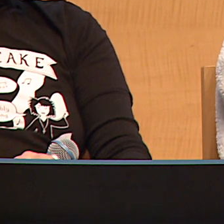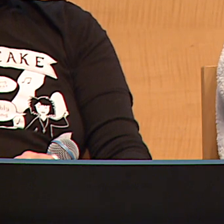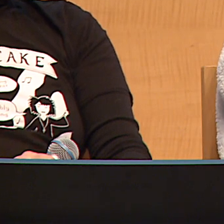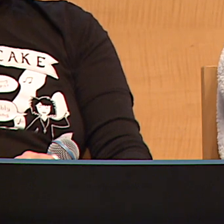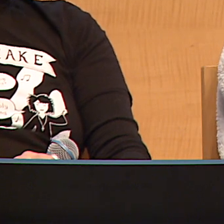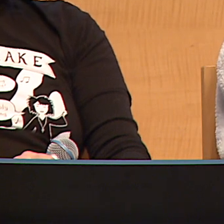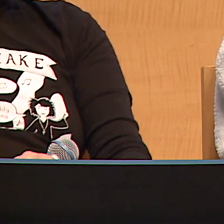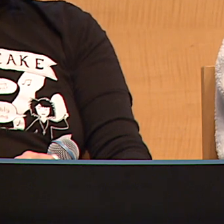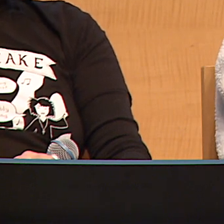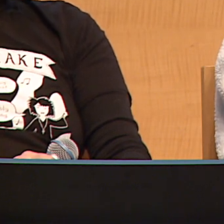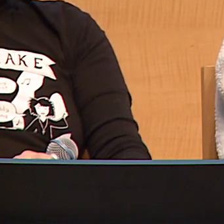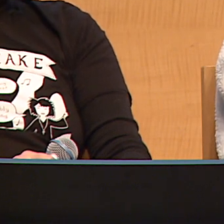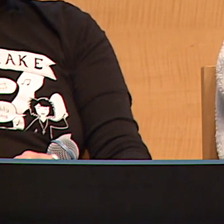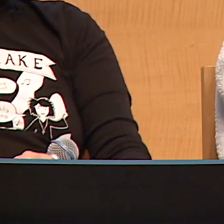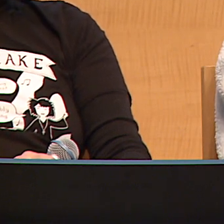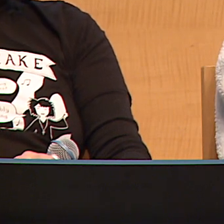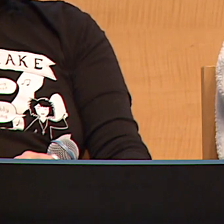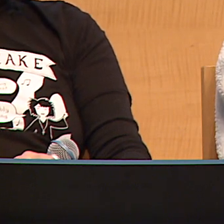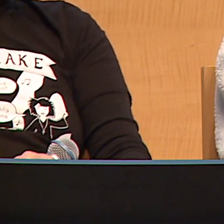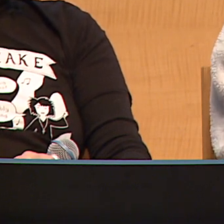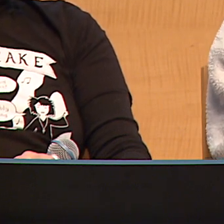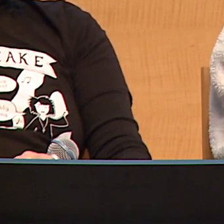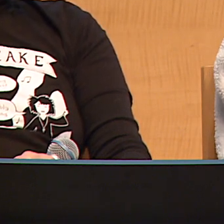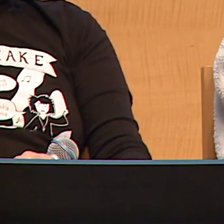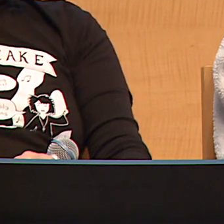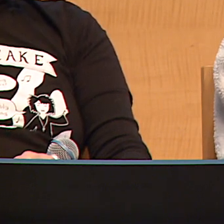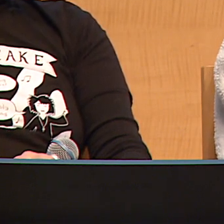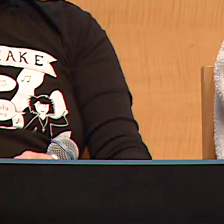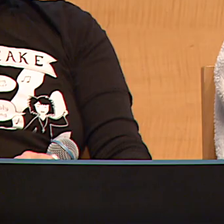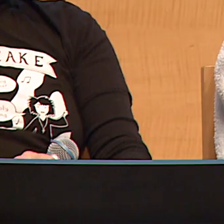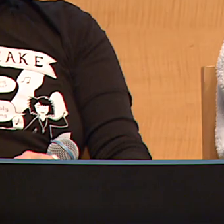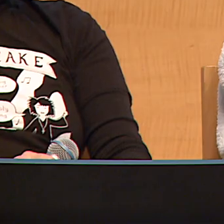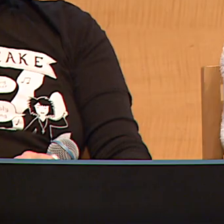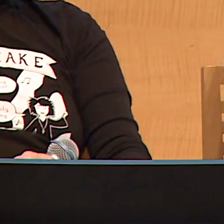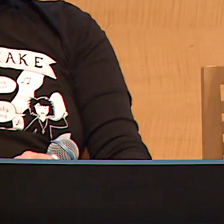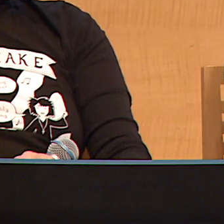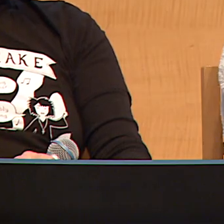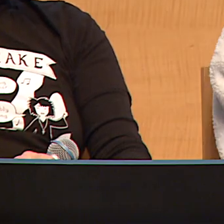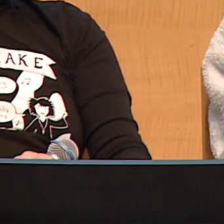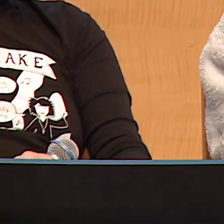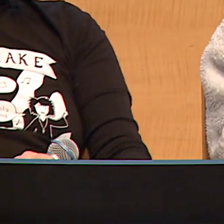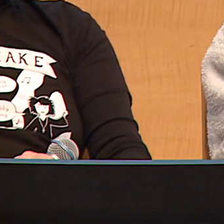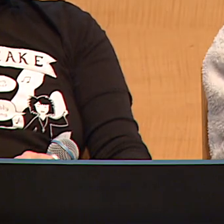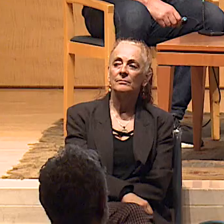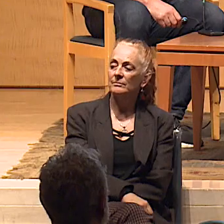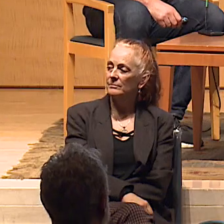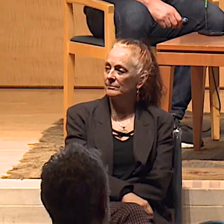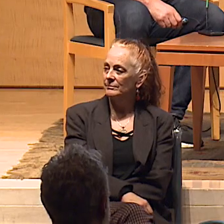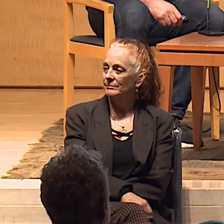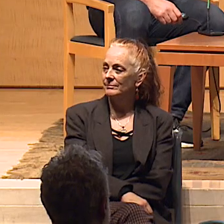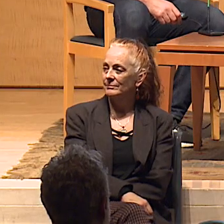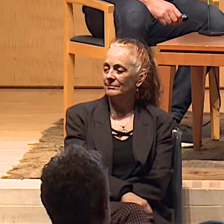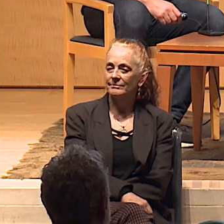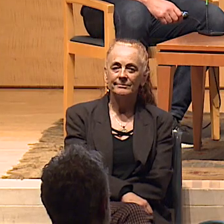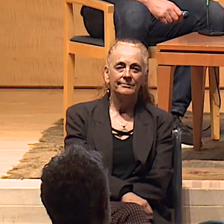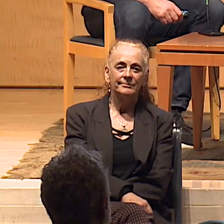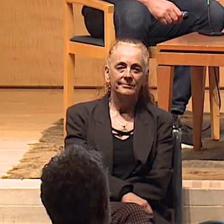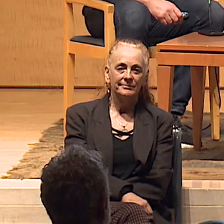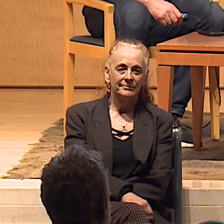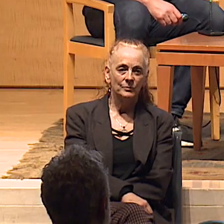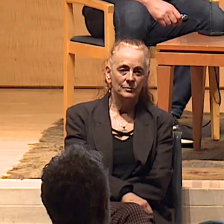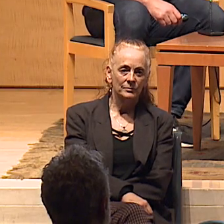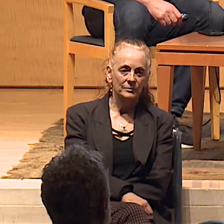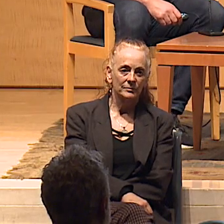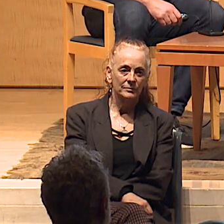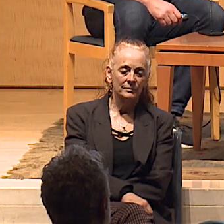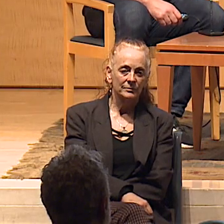then and I also do YA children's books. Thank you. Jon Macy